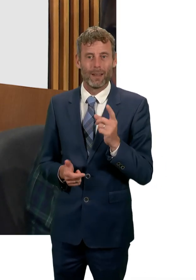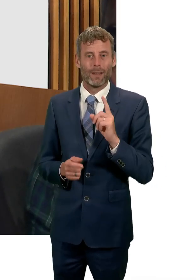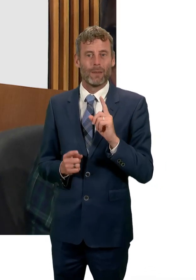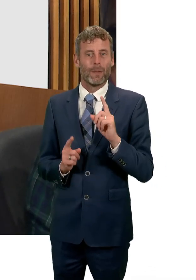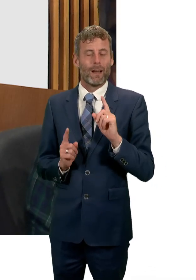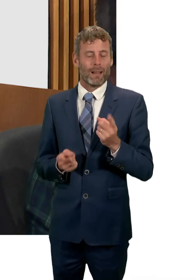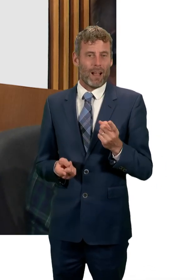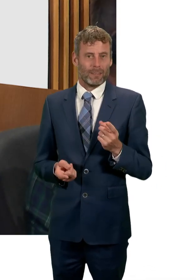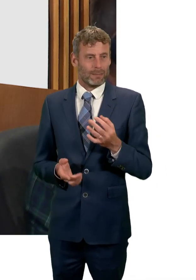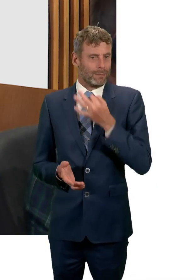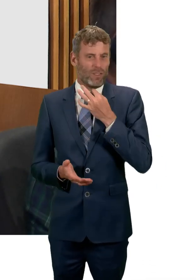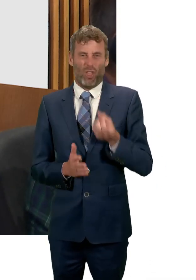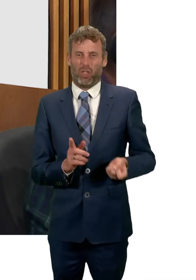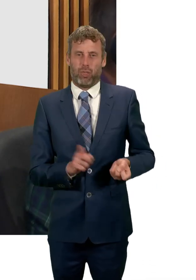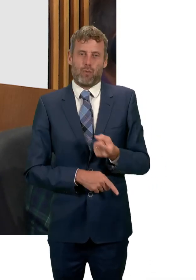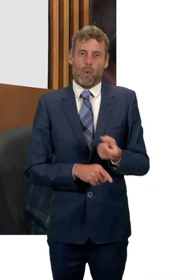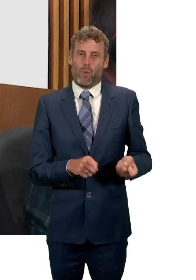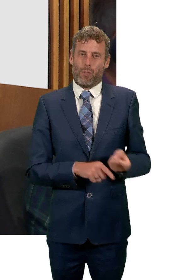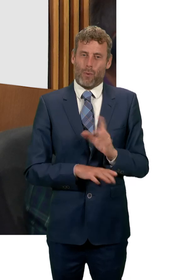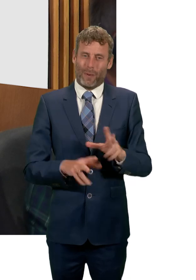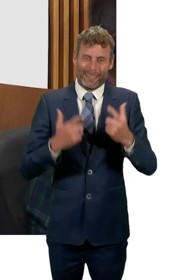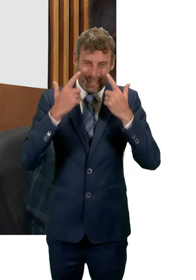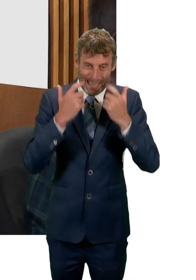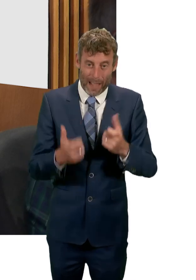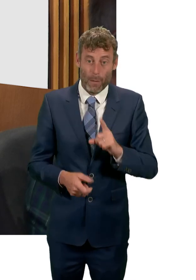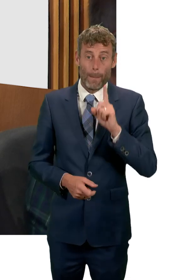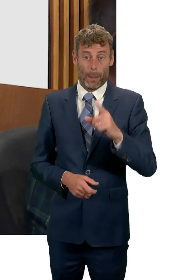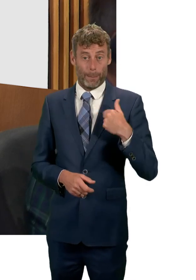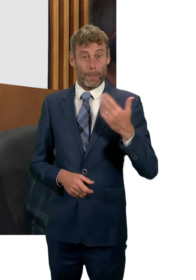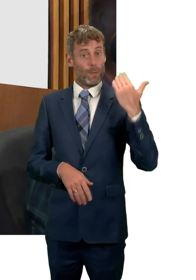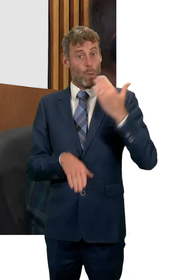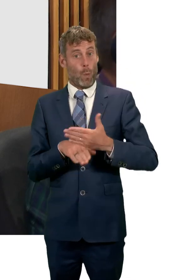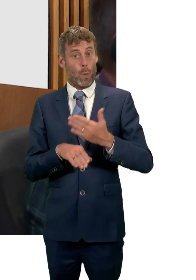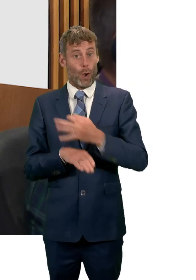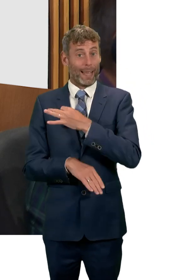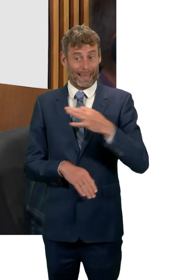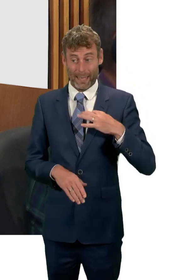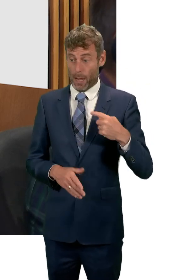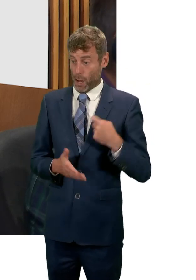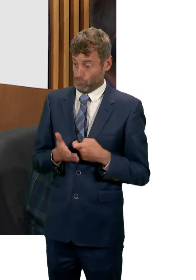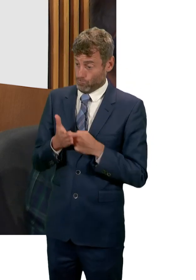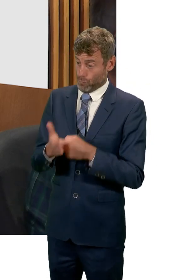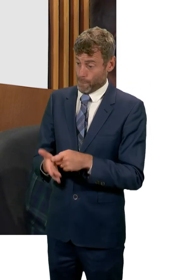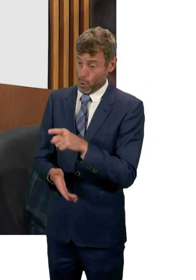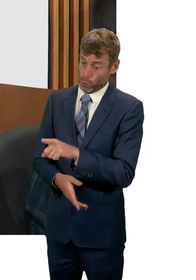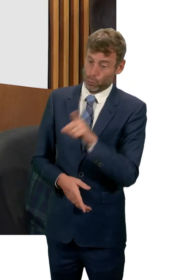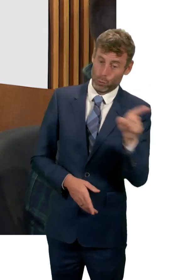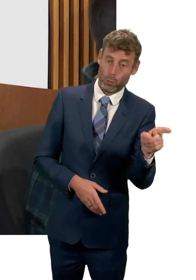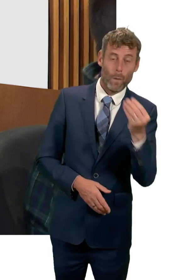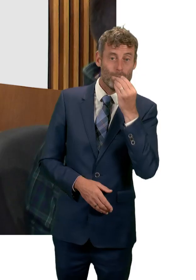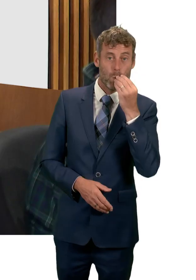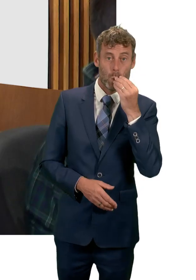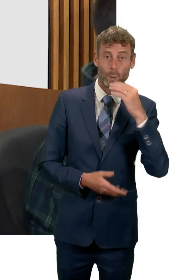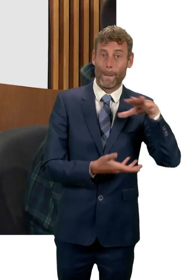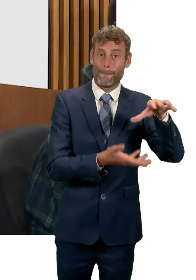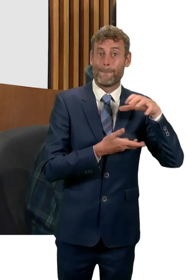I really think we need to look at, and even when I worked clinically, trying to refer people to food banks is extremely difficult. They might be